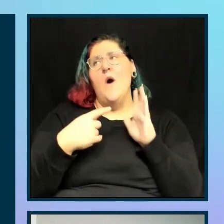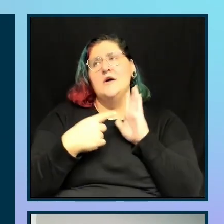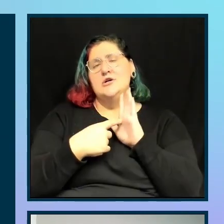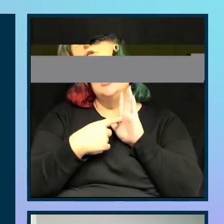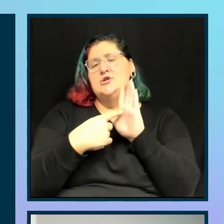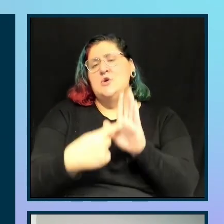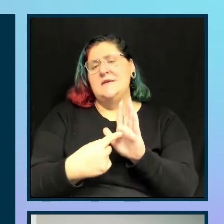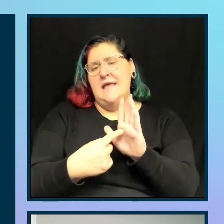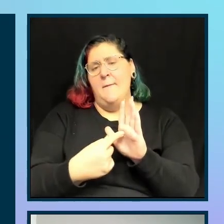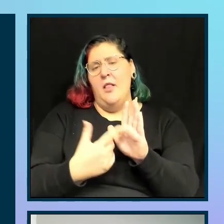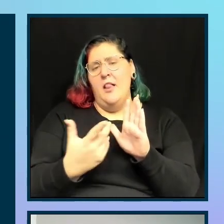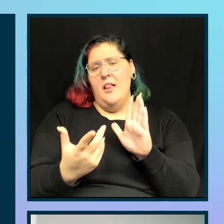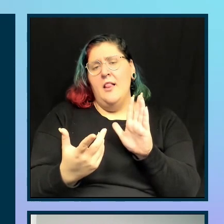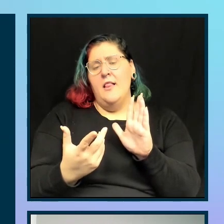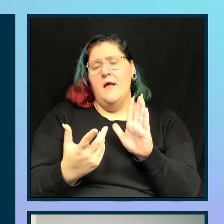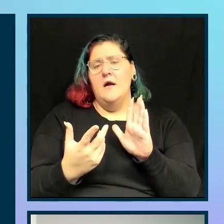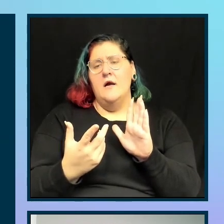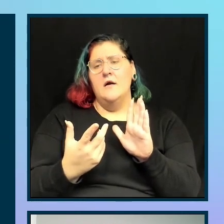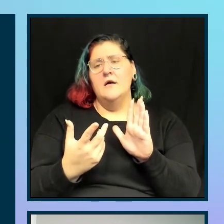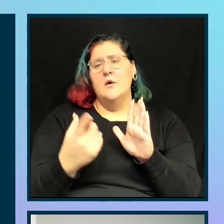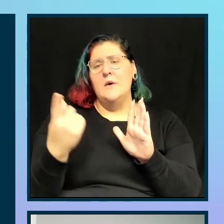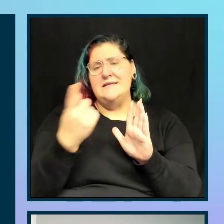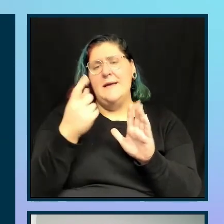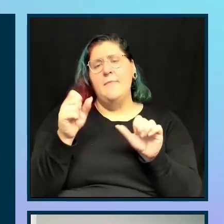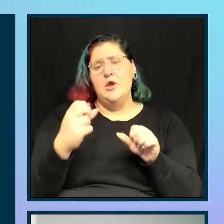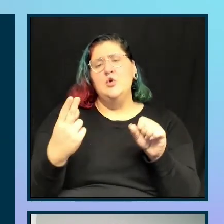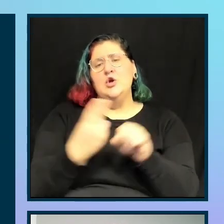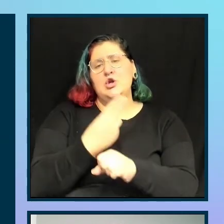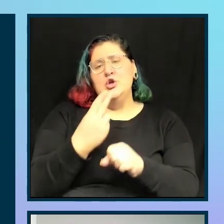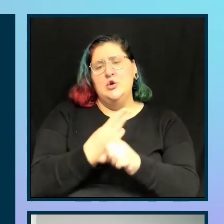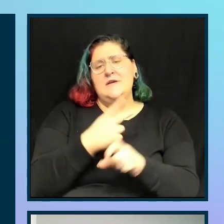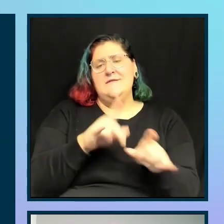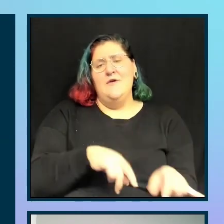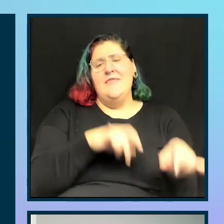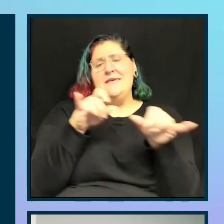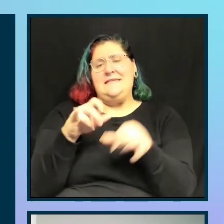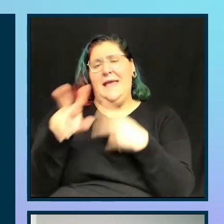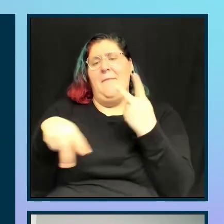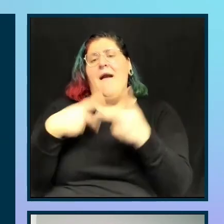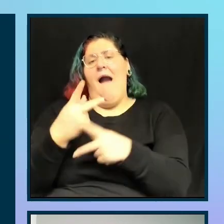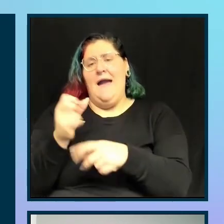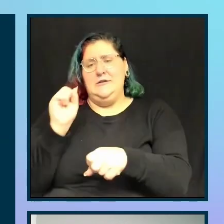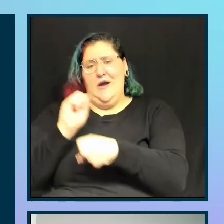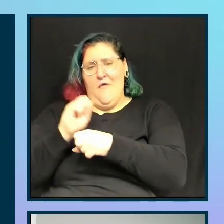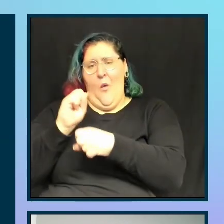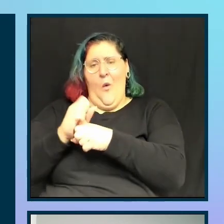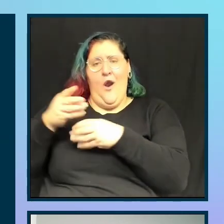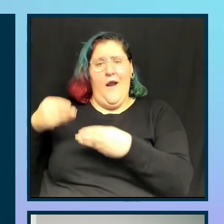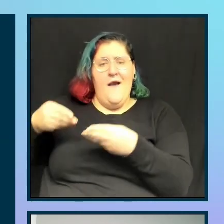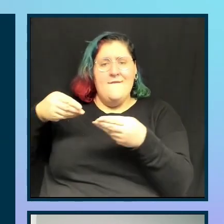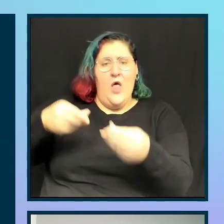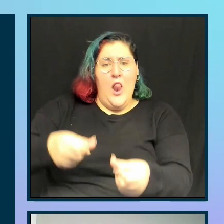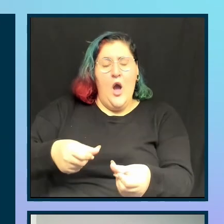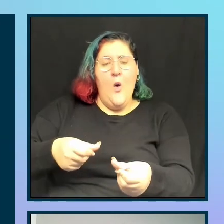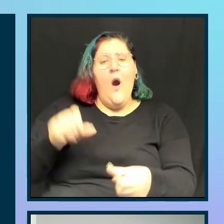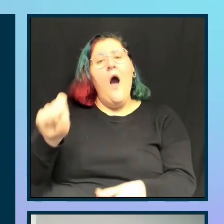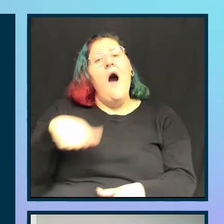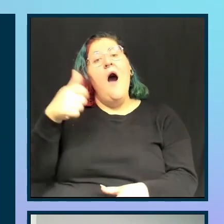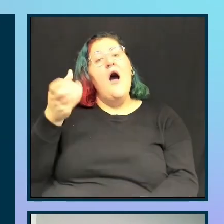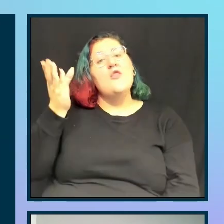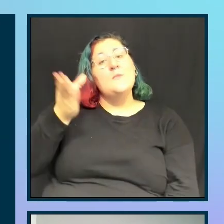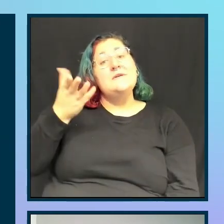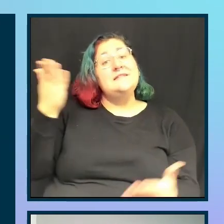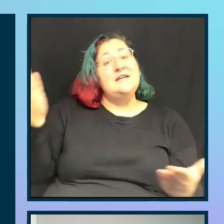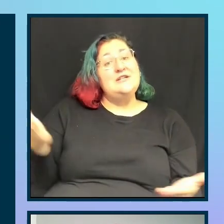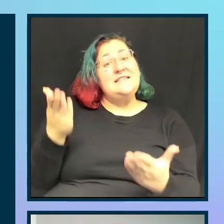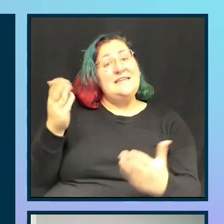available and can be used for the same kind of workflows sequencing. There are other presentations that have begun here at Axon that I